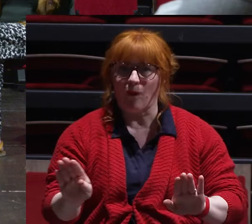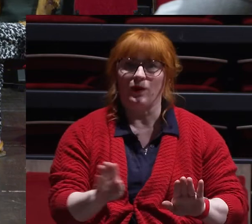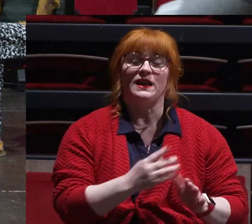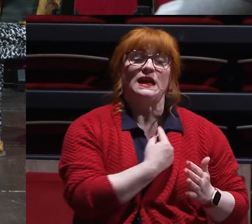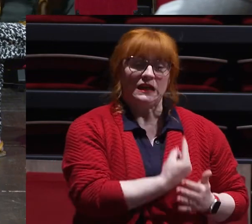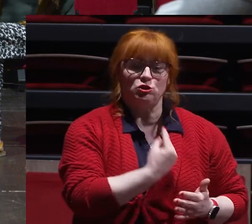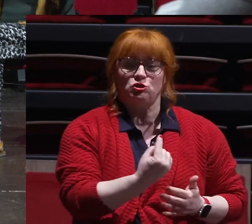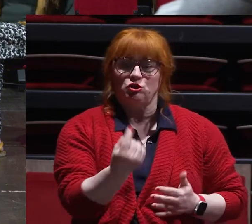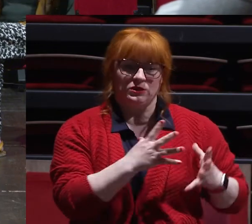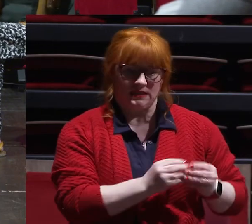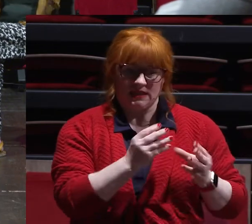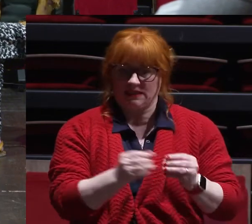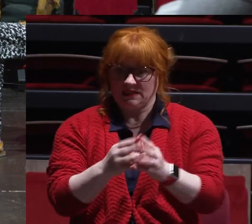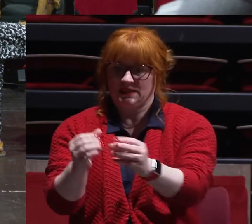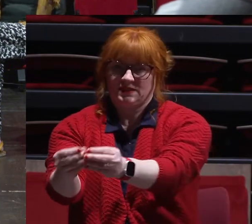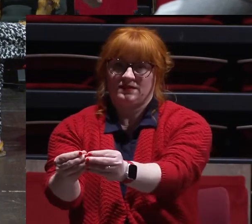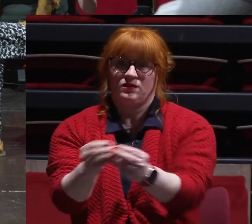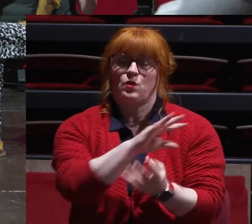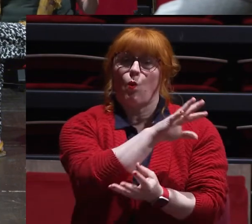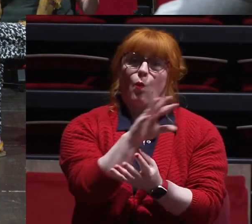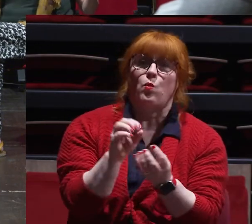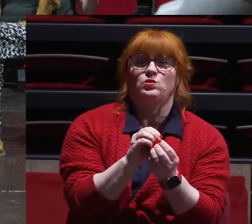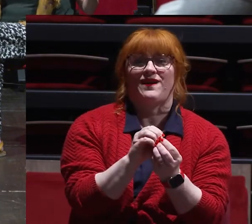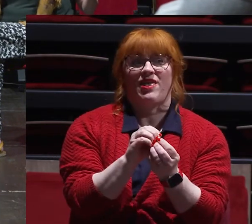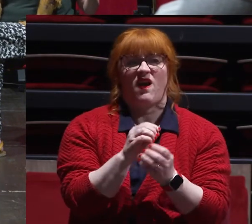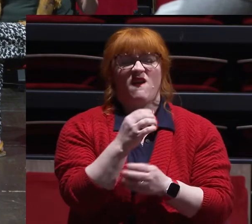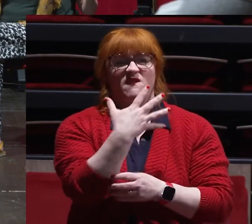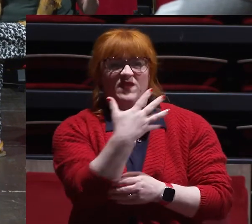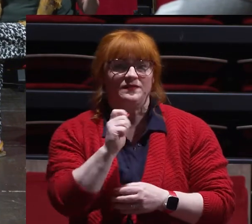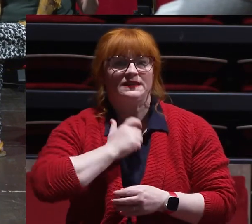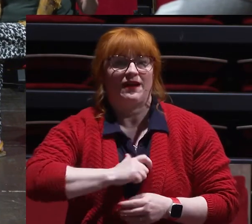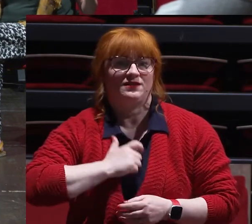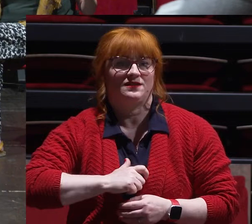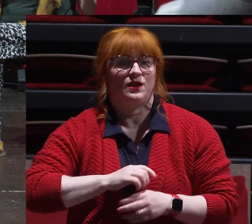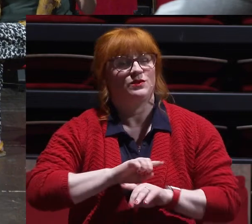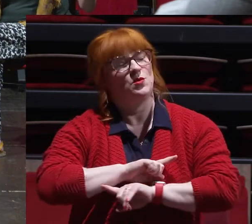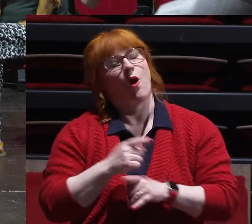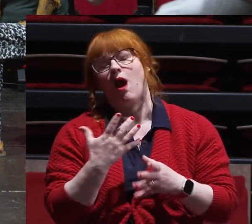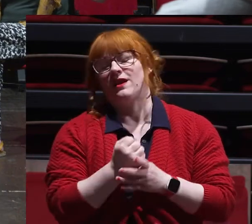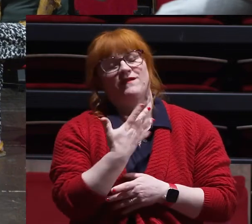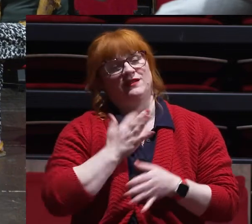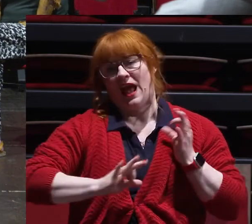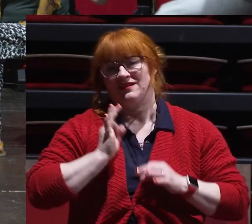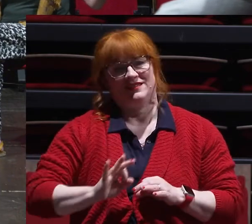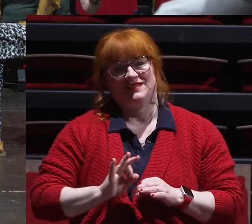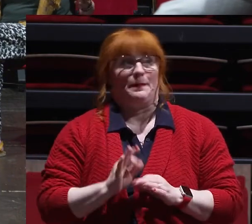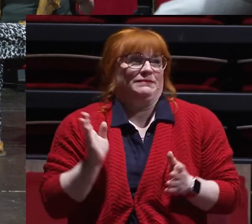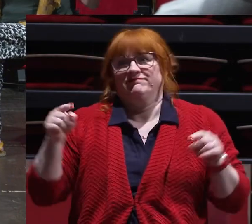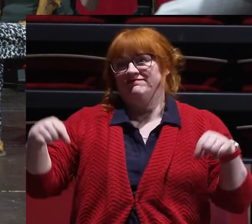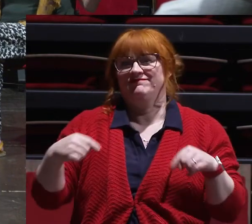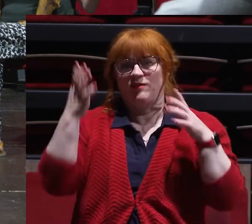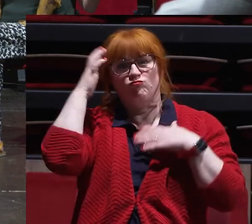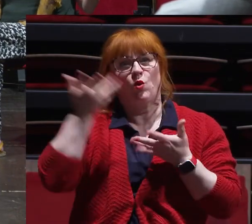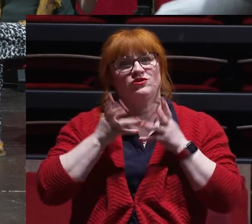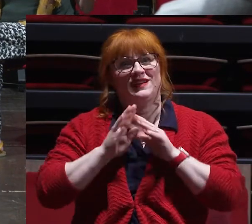completely unrelated to each other. So, but there are about 50 characters in that play, so you can't have 50 actors, even